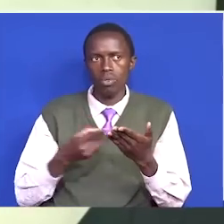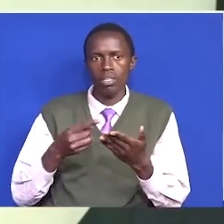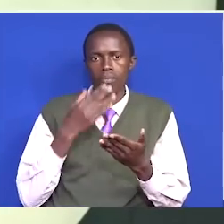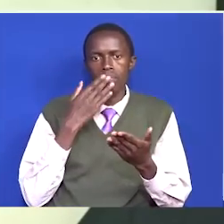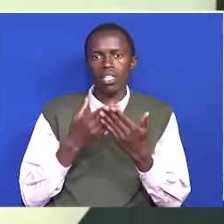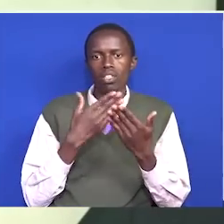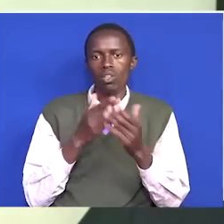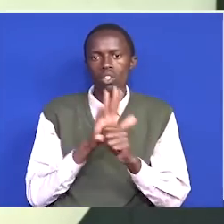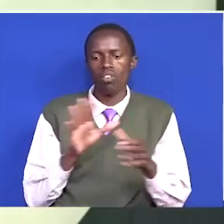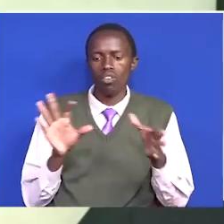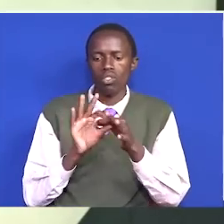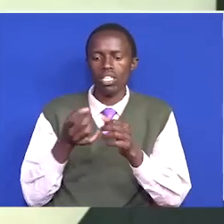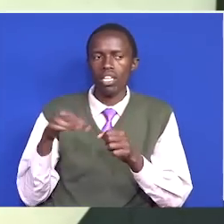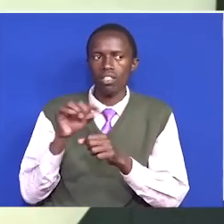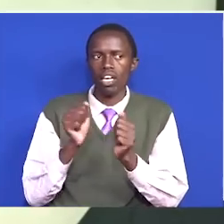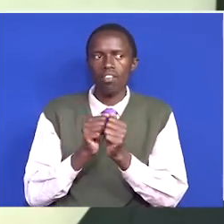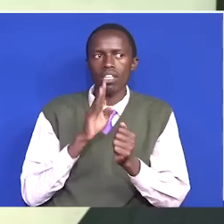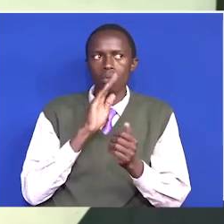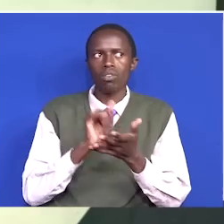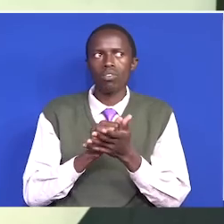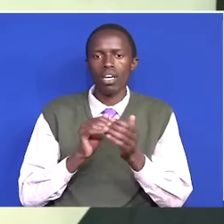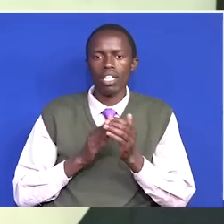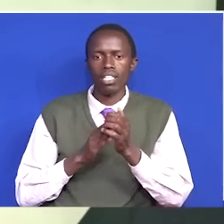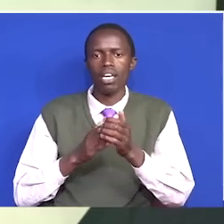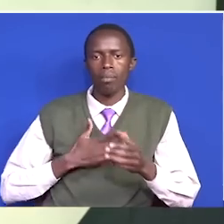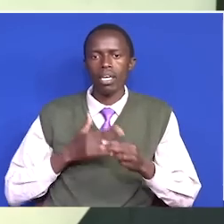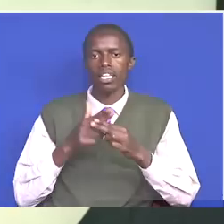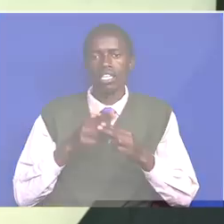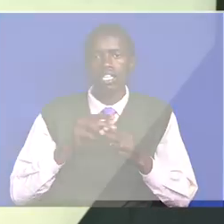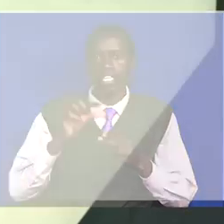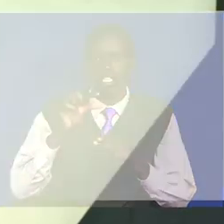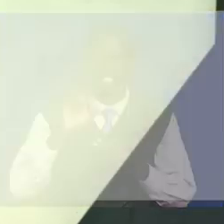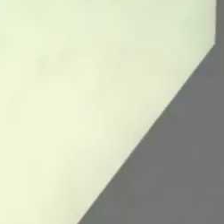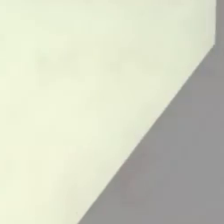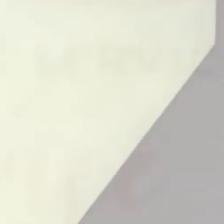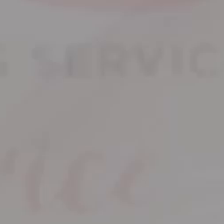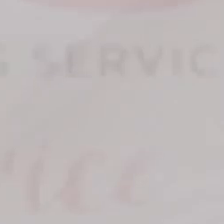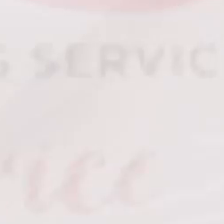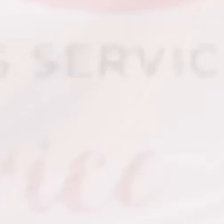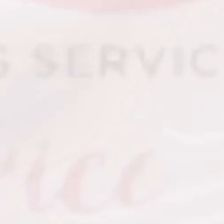Thank you so much for tuning in. I have been your moderator. My name is George Kishuru.